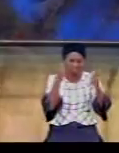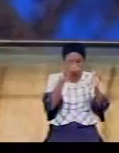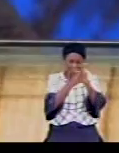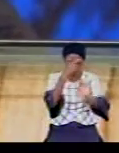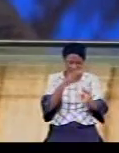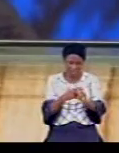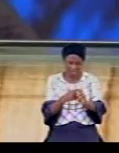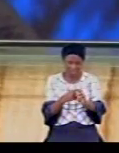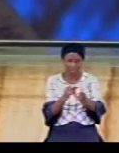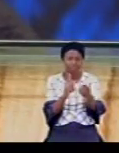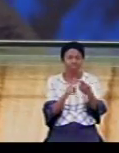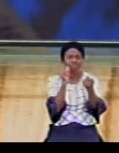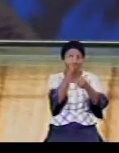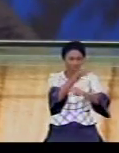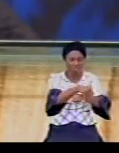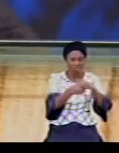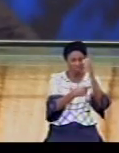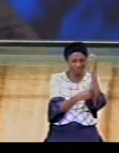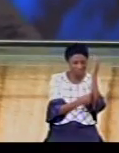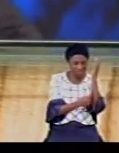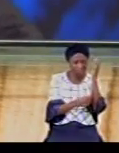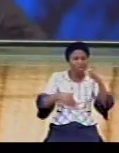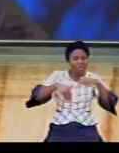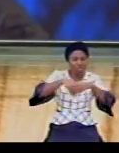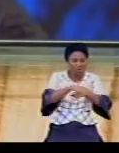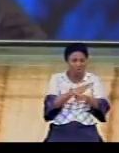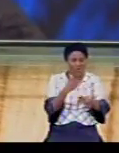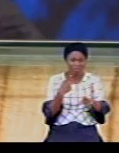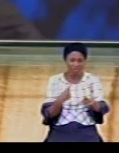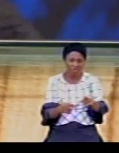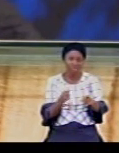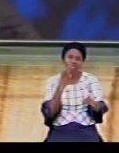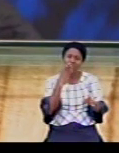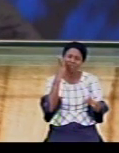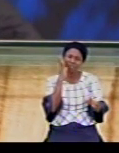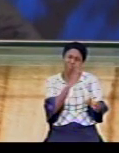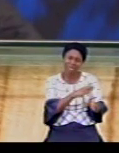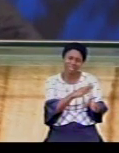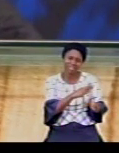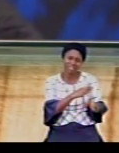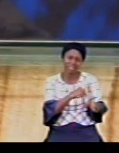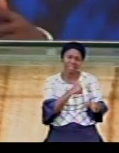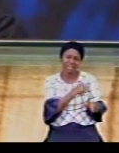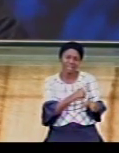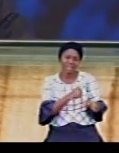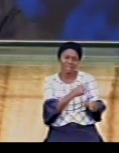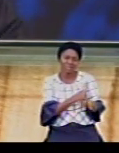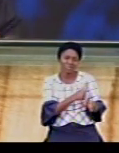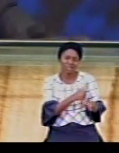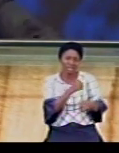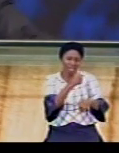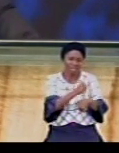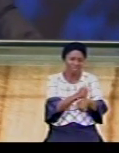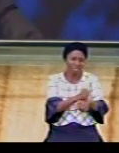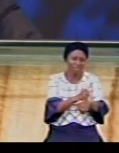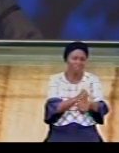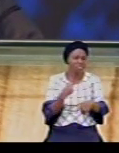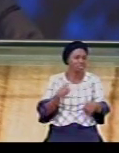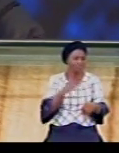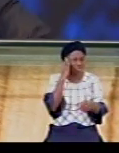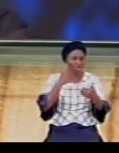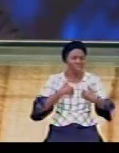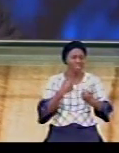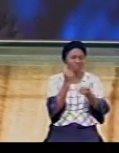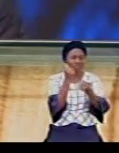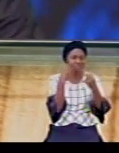the flesh, we'll have the victory. Over bad habits, we'll have the victory. Over any backsliding, we'll have